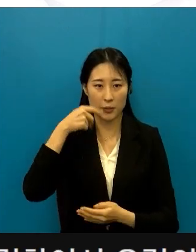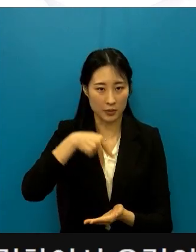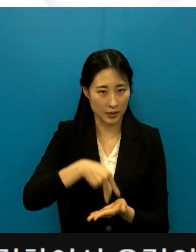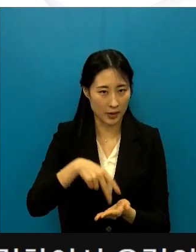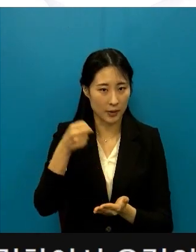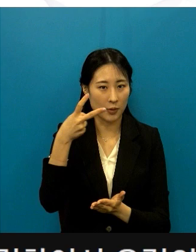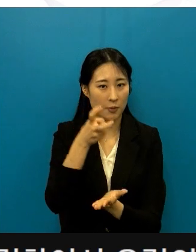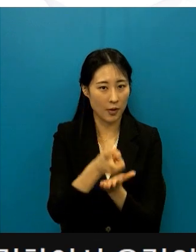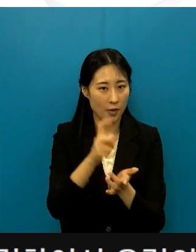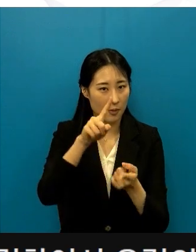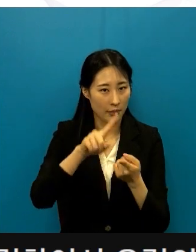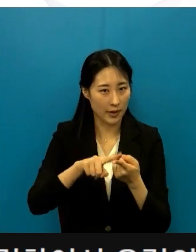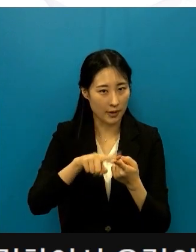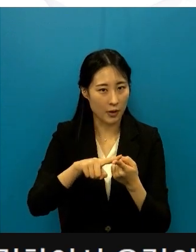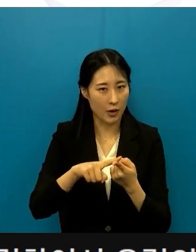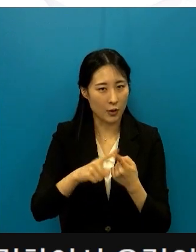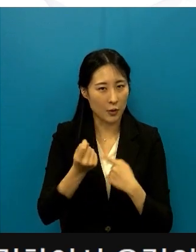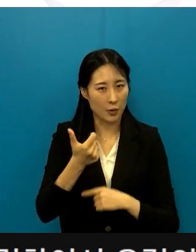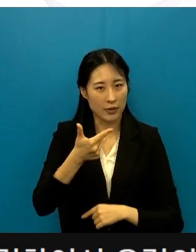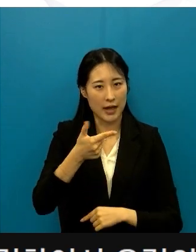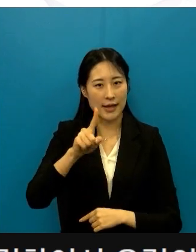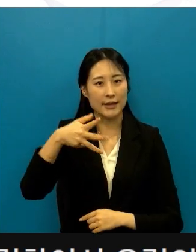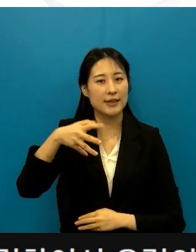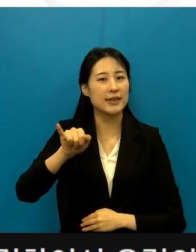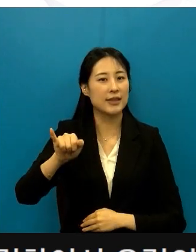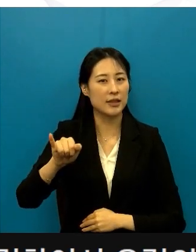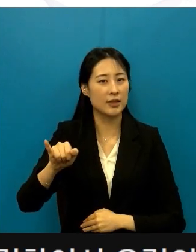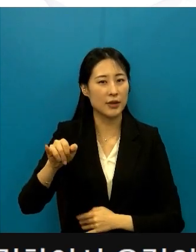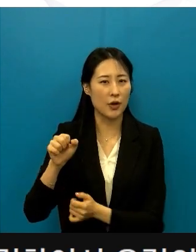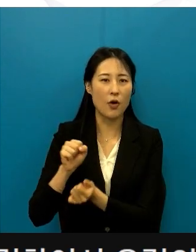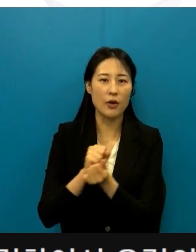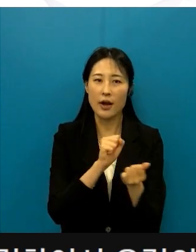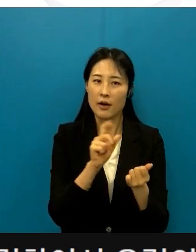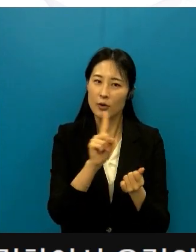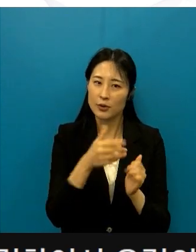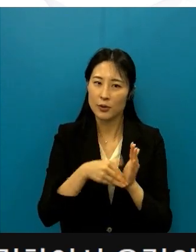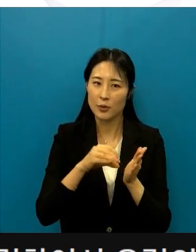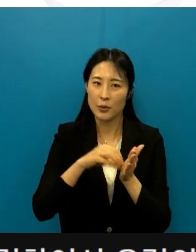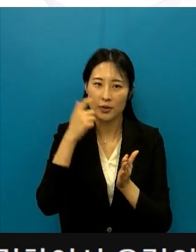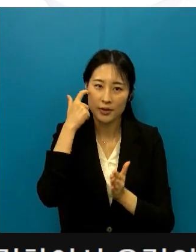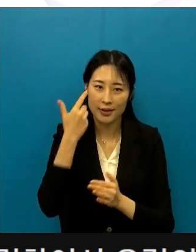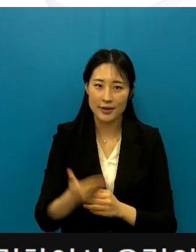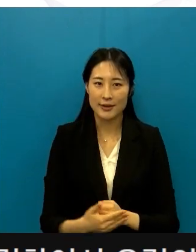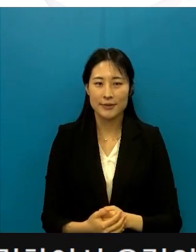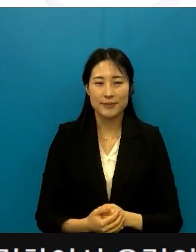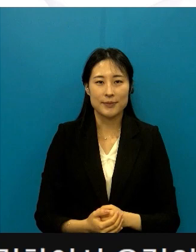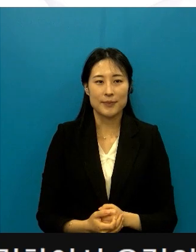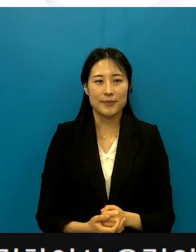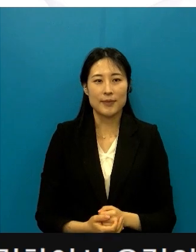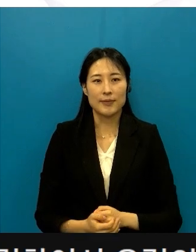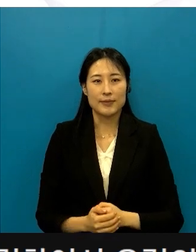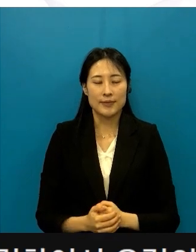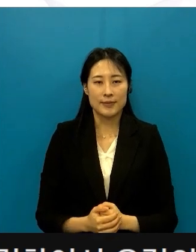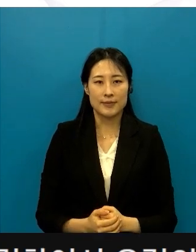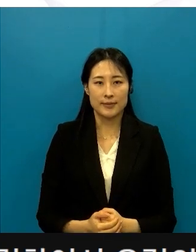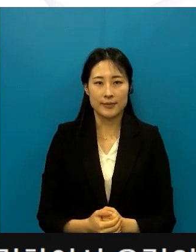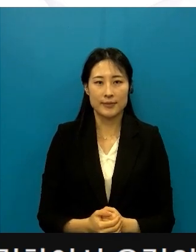Thank you very much for the question. I can give an example. I talked about the